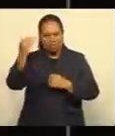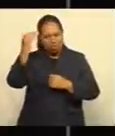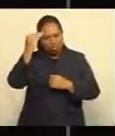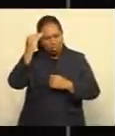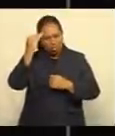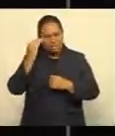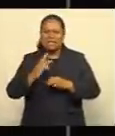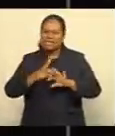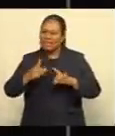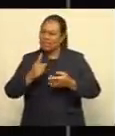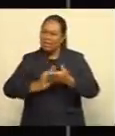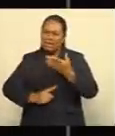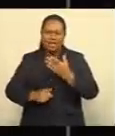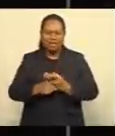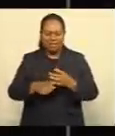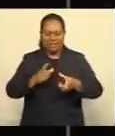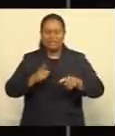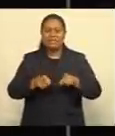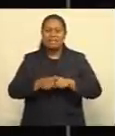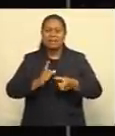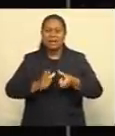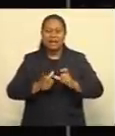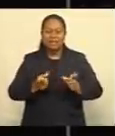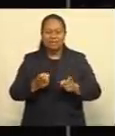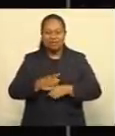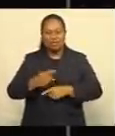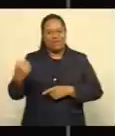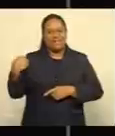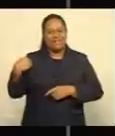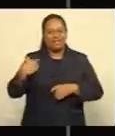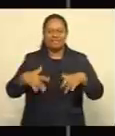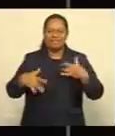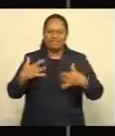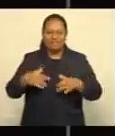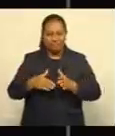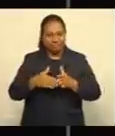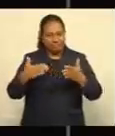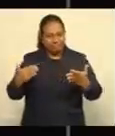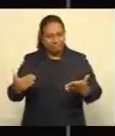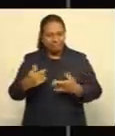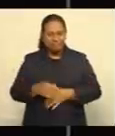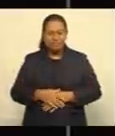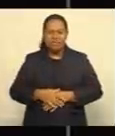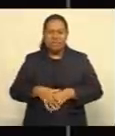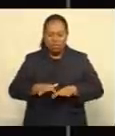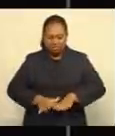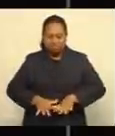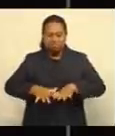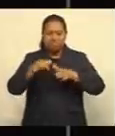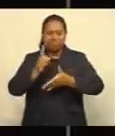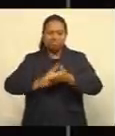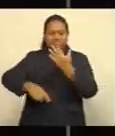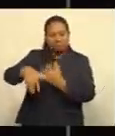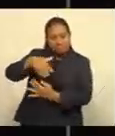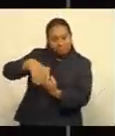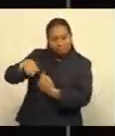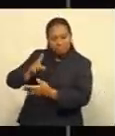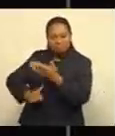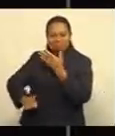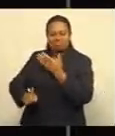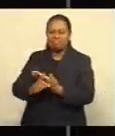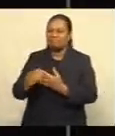climate change would affect their lives. Davea says their village has become vulnerable to high tides and natural disasters. Sainia